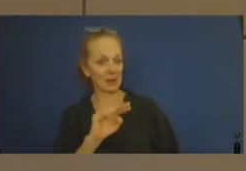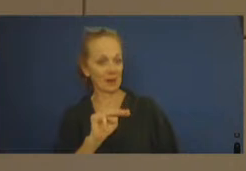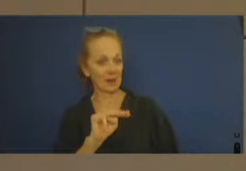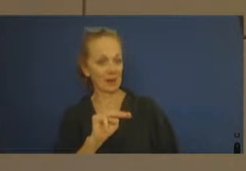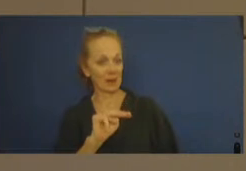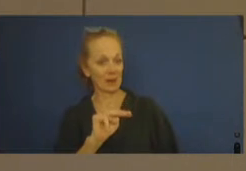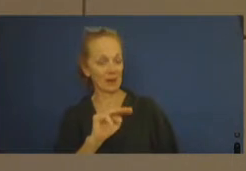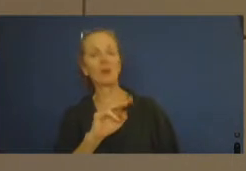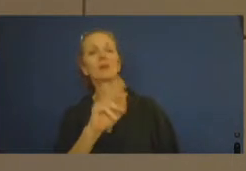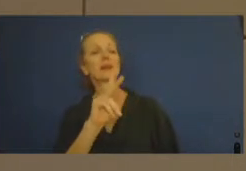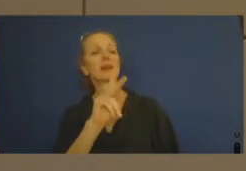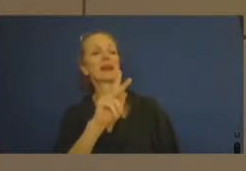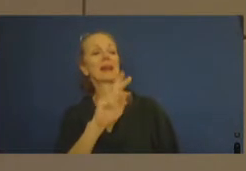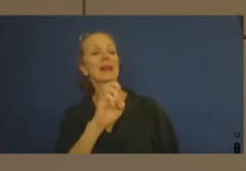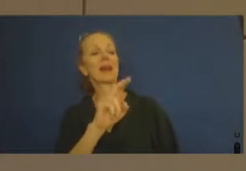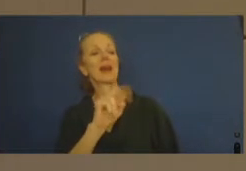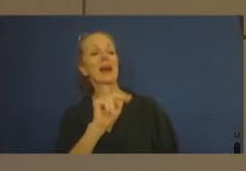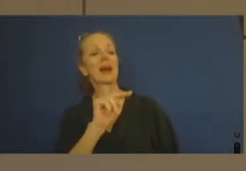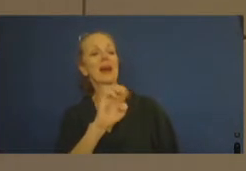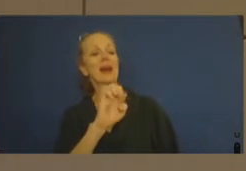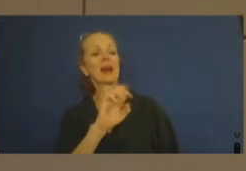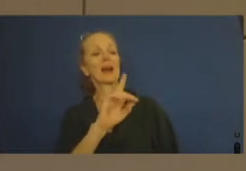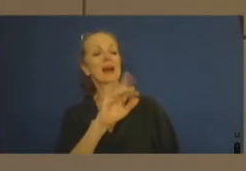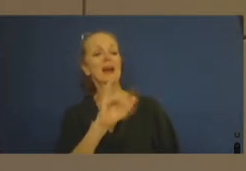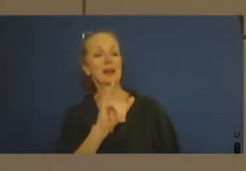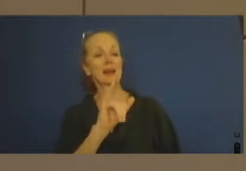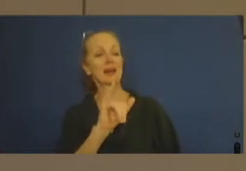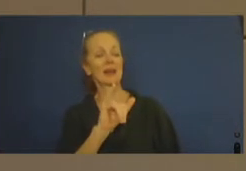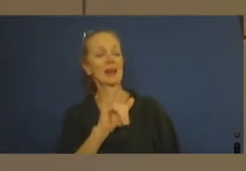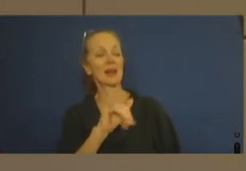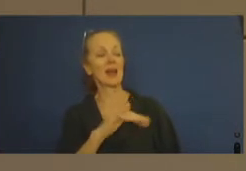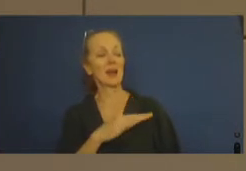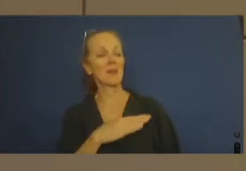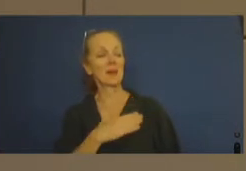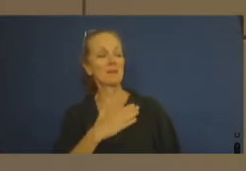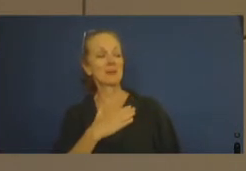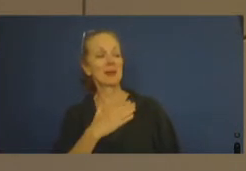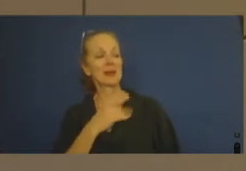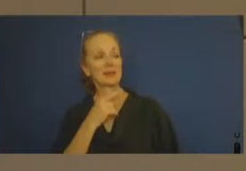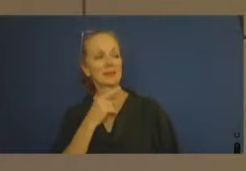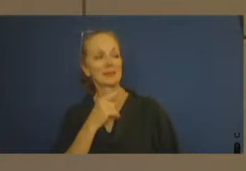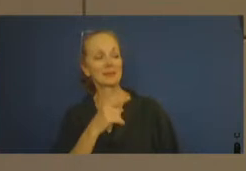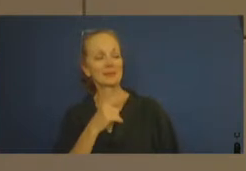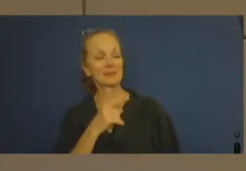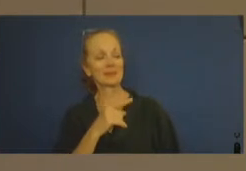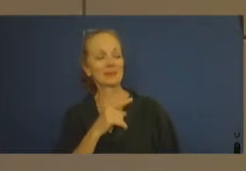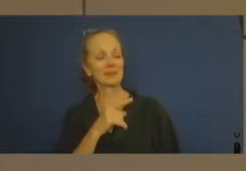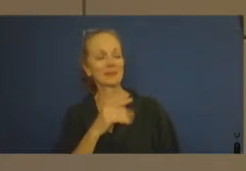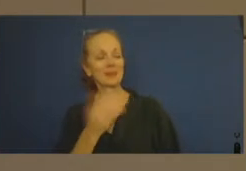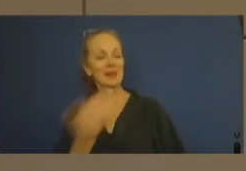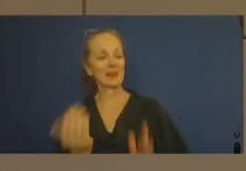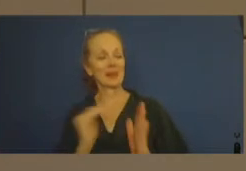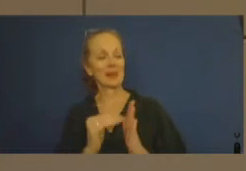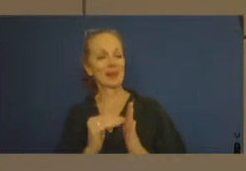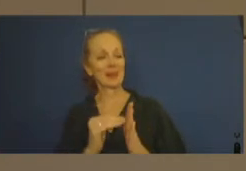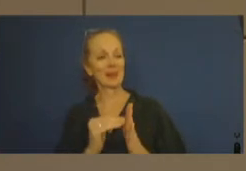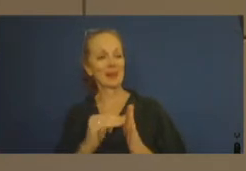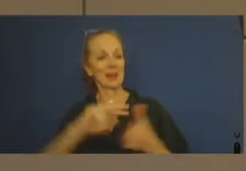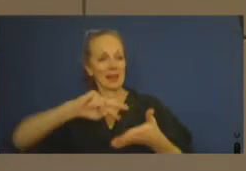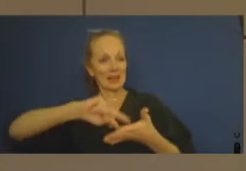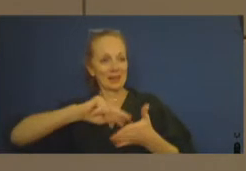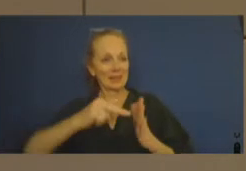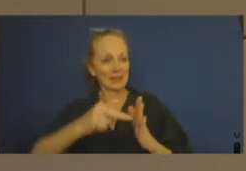Kennedy. Okay, all right. Okay, Kennedy. I'm sorry. So I'm very happy. I think that this is, again, intentional and